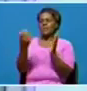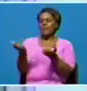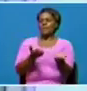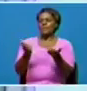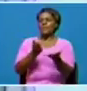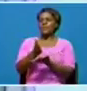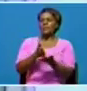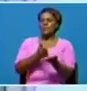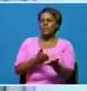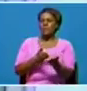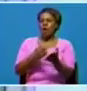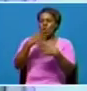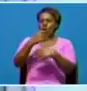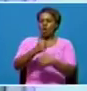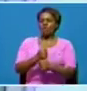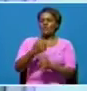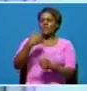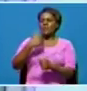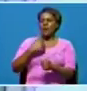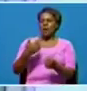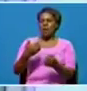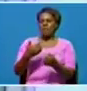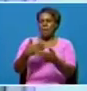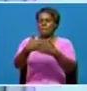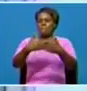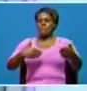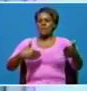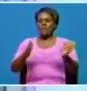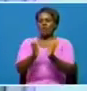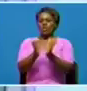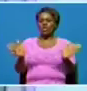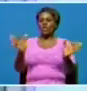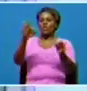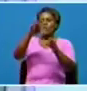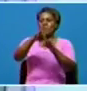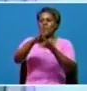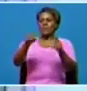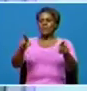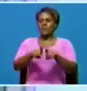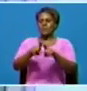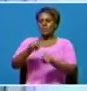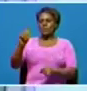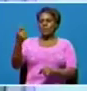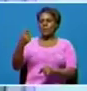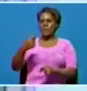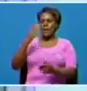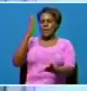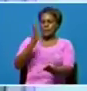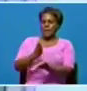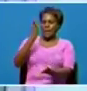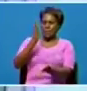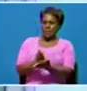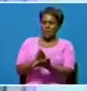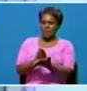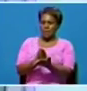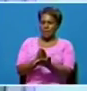has exuded confidence in the economy ahead of the August 8th general election. According to Mkenya Daima, a 1% drop